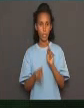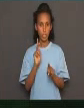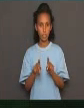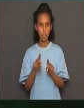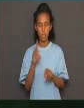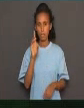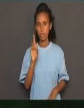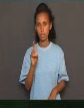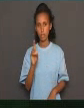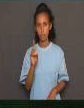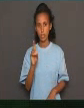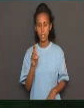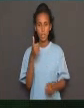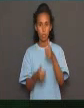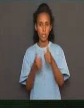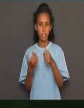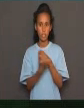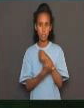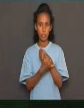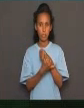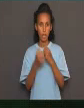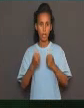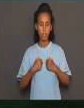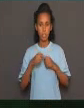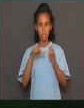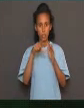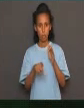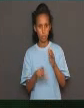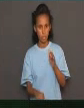population density and which region has the lowest.